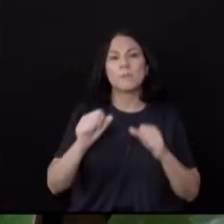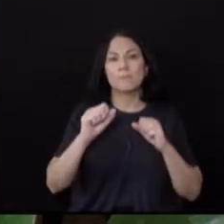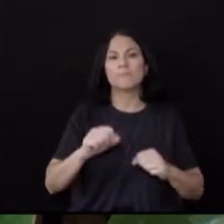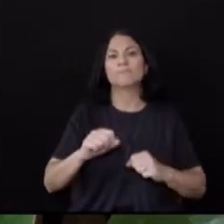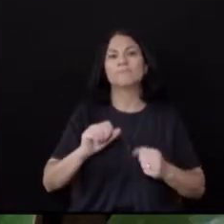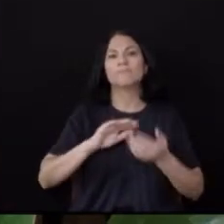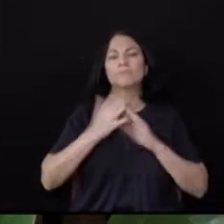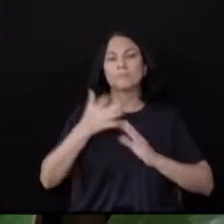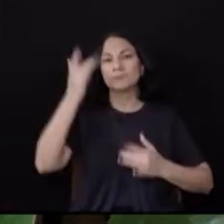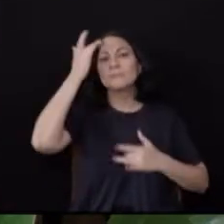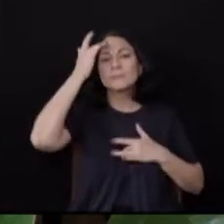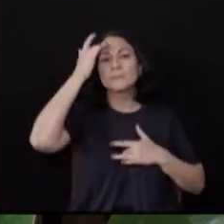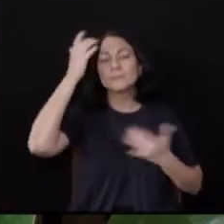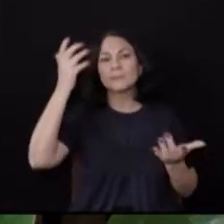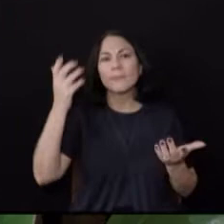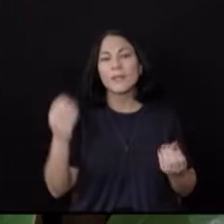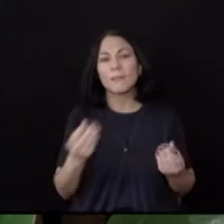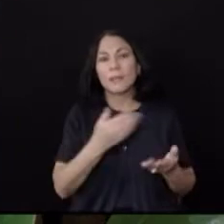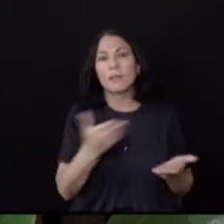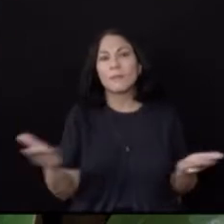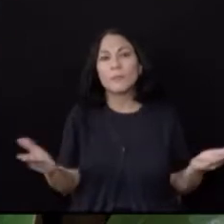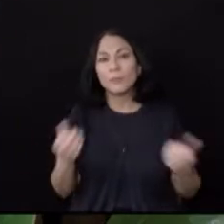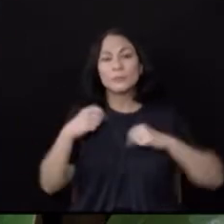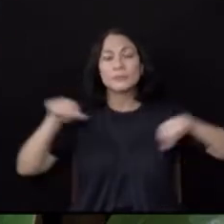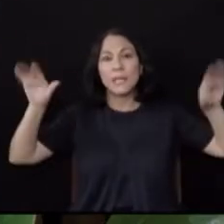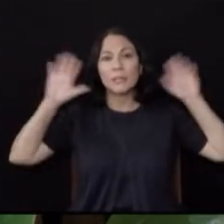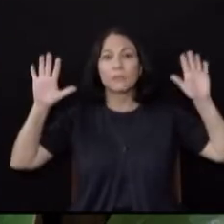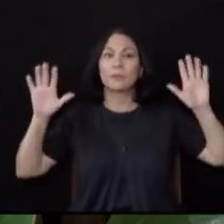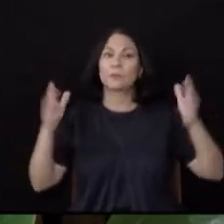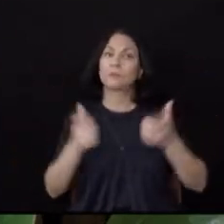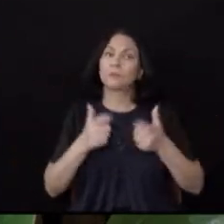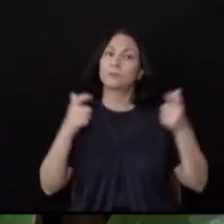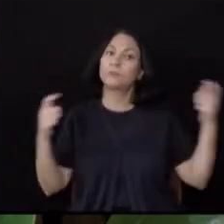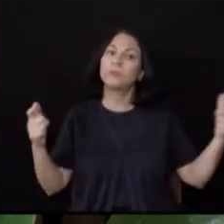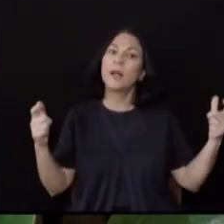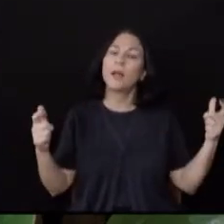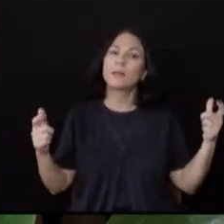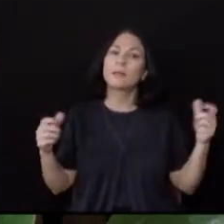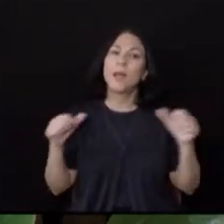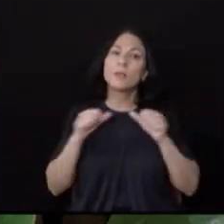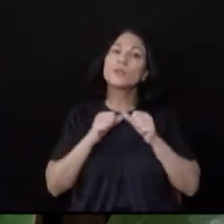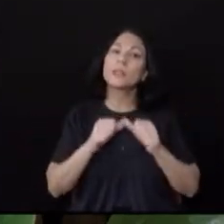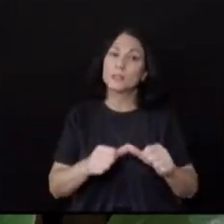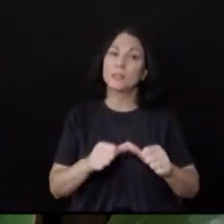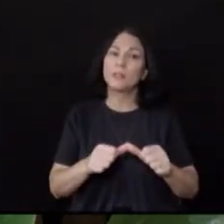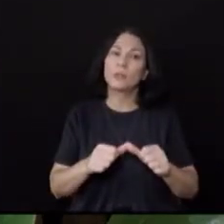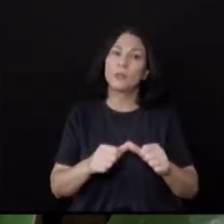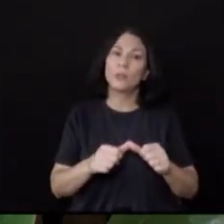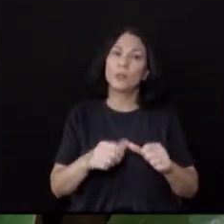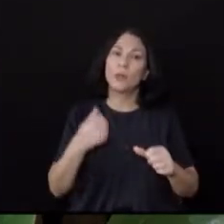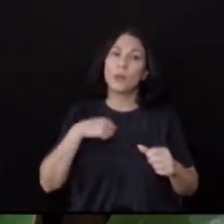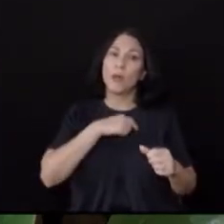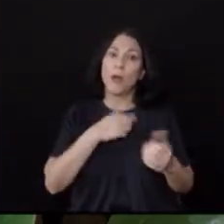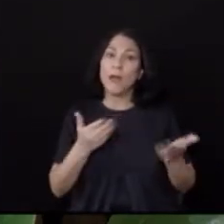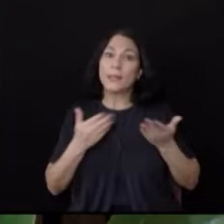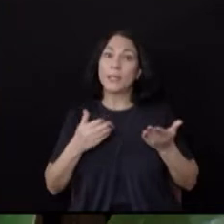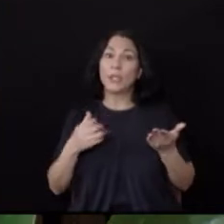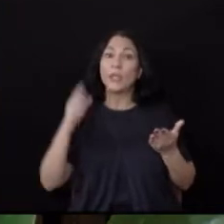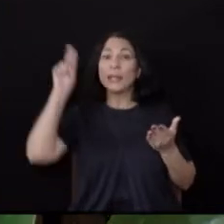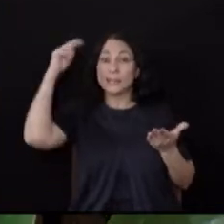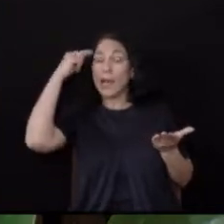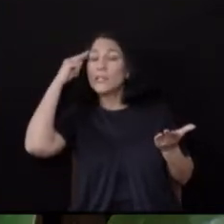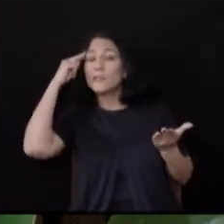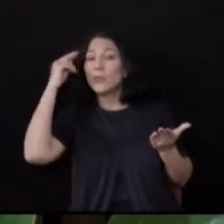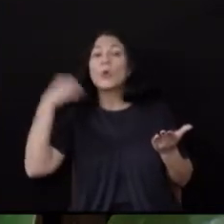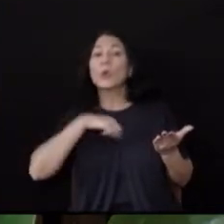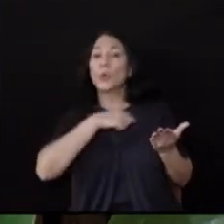Many of you have sacrificed greatly to do this and to continue doing this. For us here in Davidson County in Nashville, we know